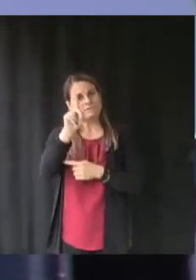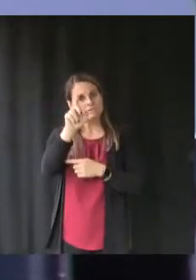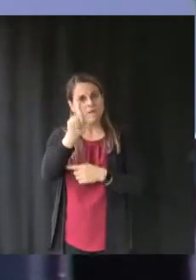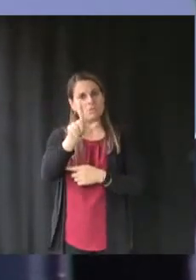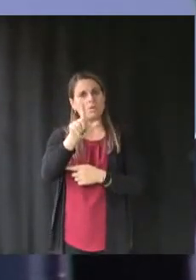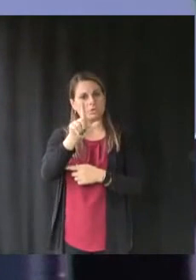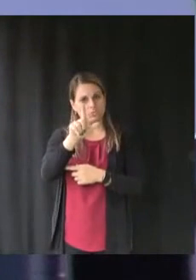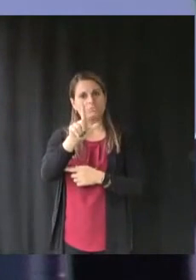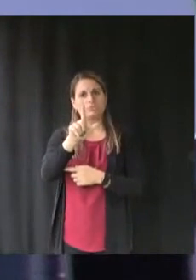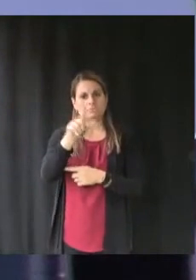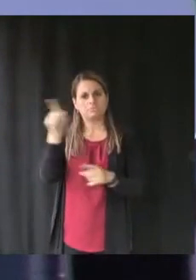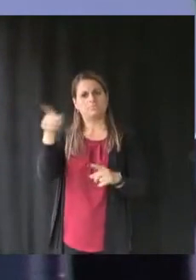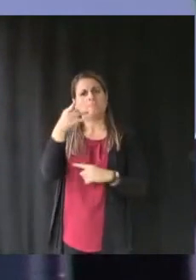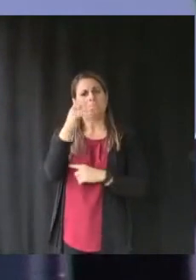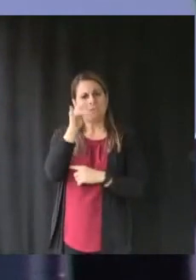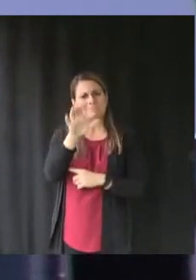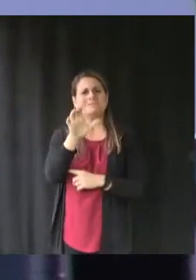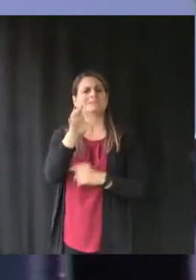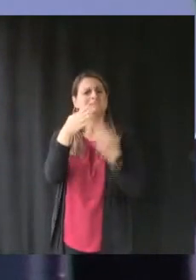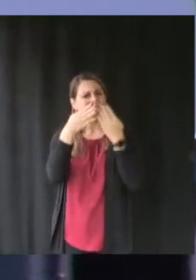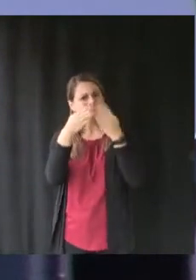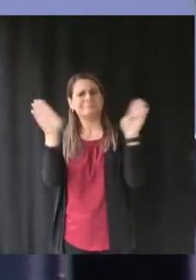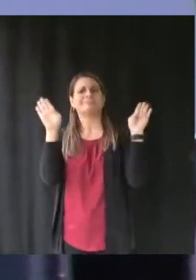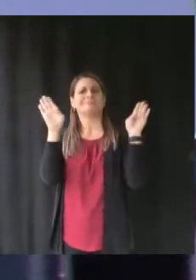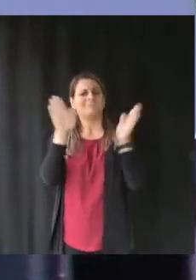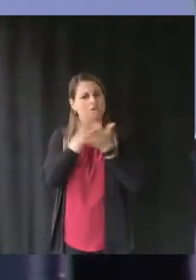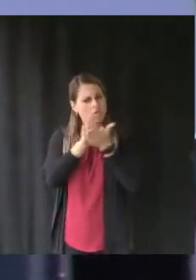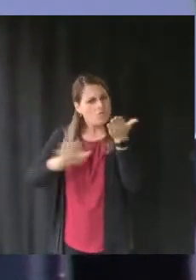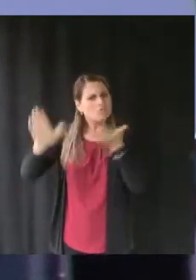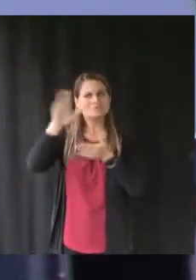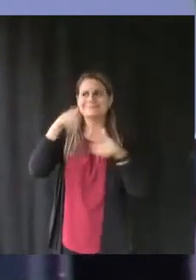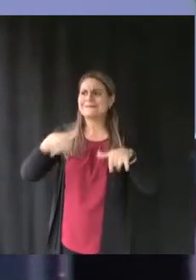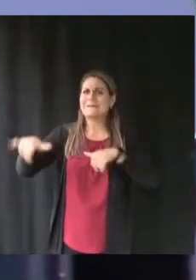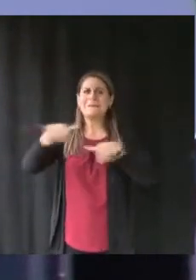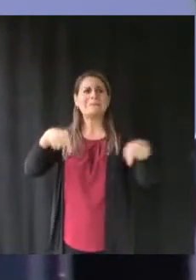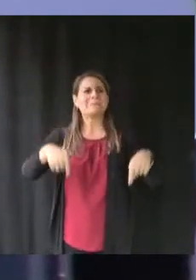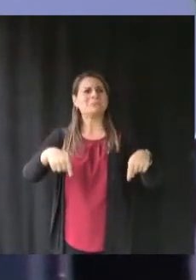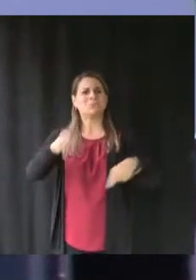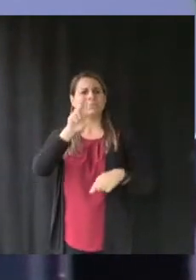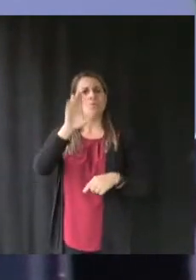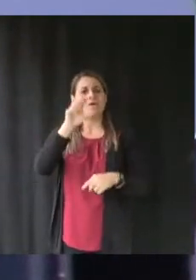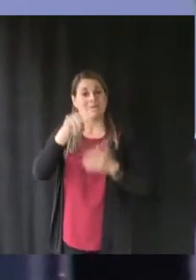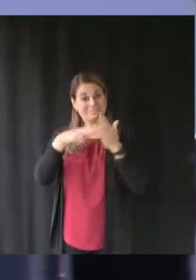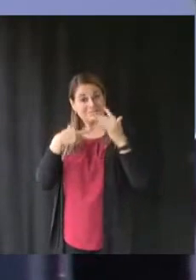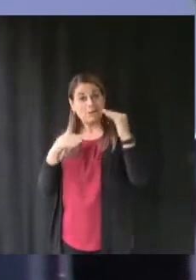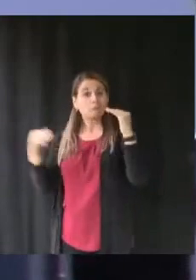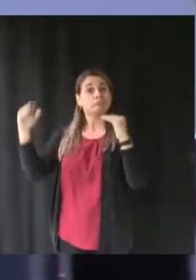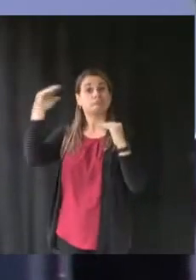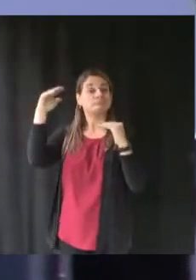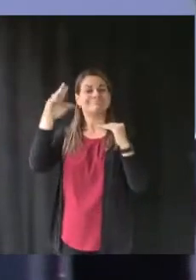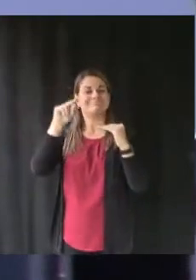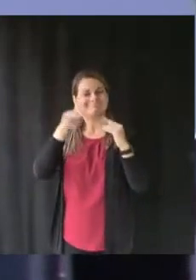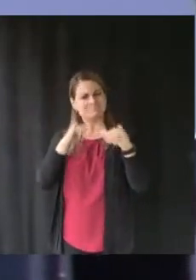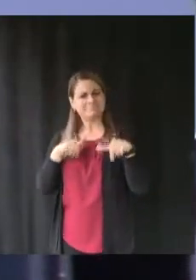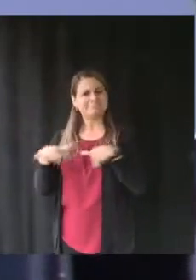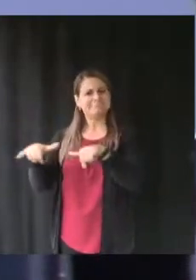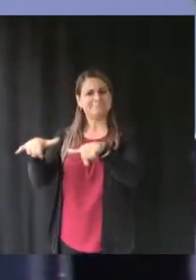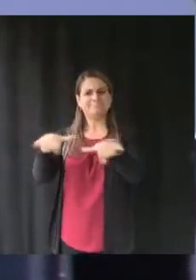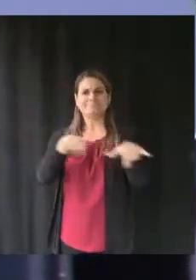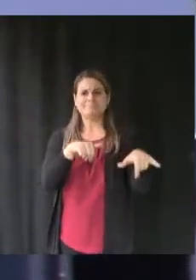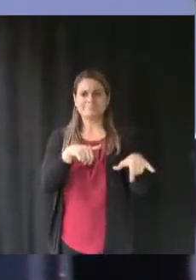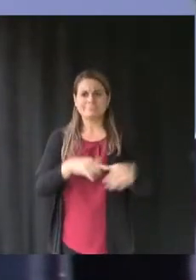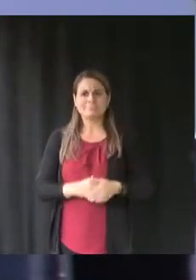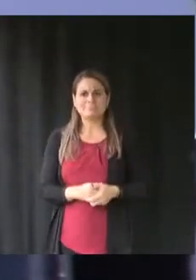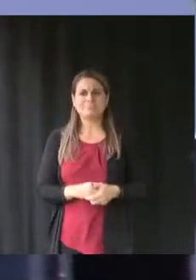public land-grant university just like ours. A decade ago in a speech at UD,